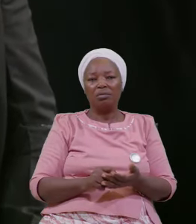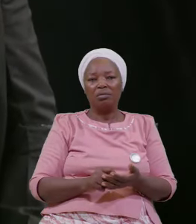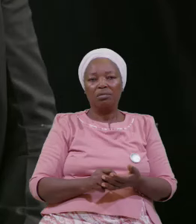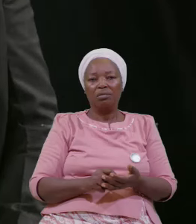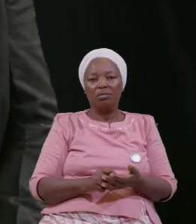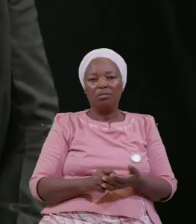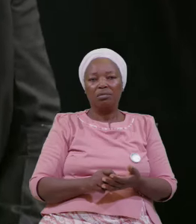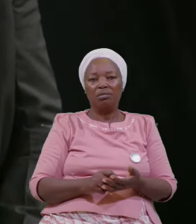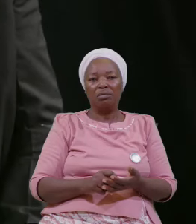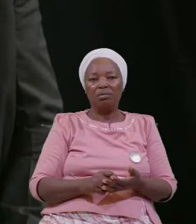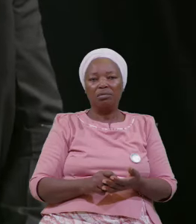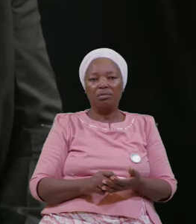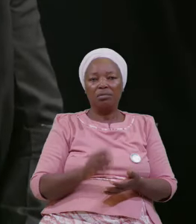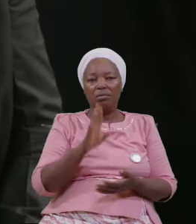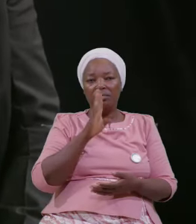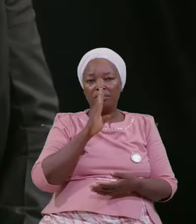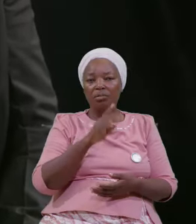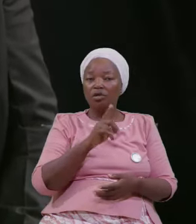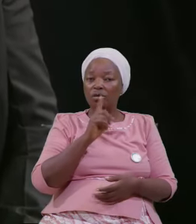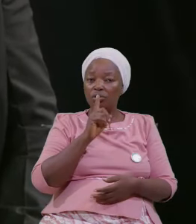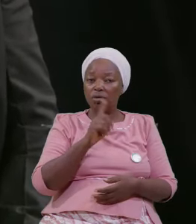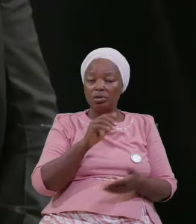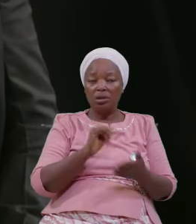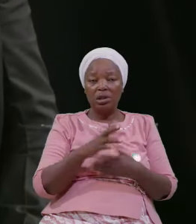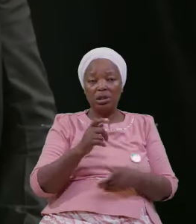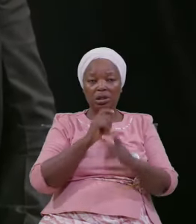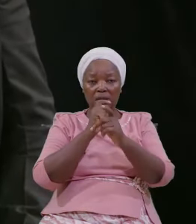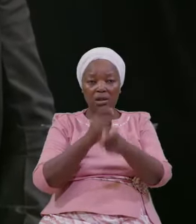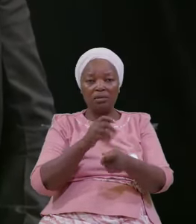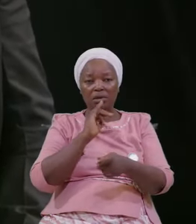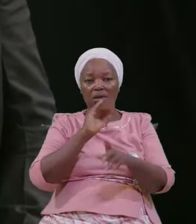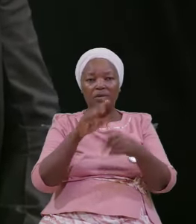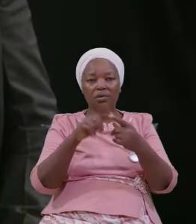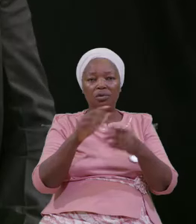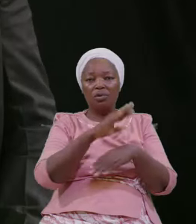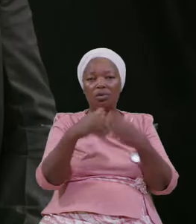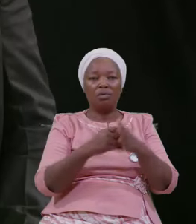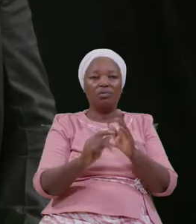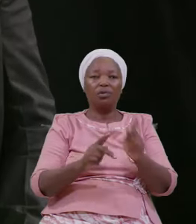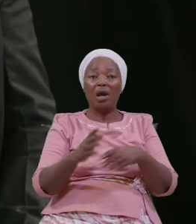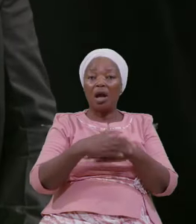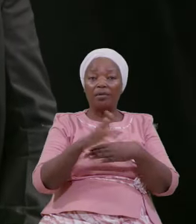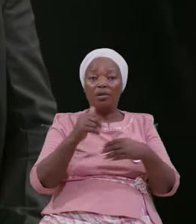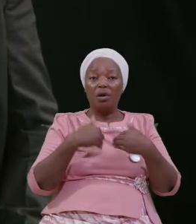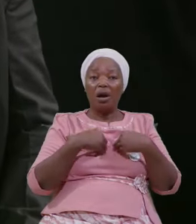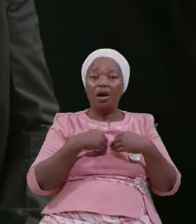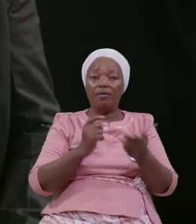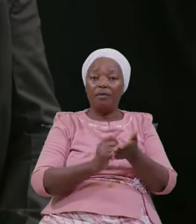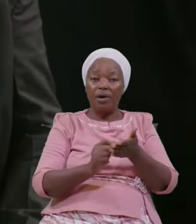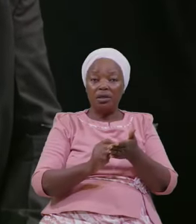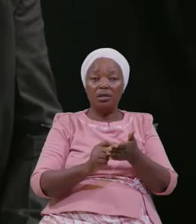Ensure the packages are given to the people after you have taken their details.